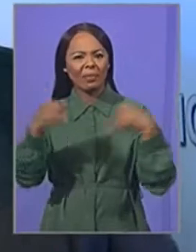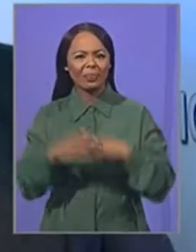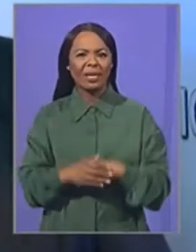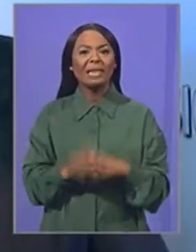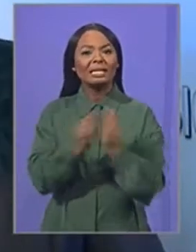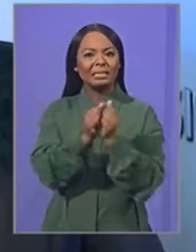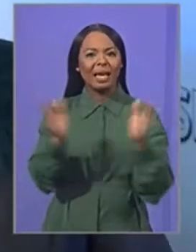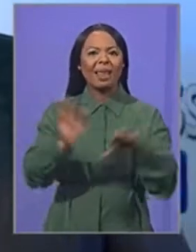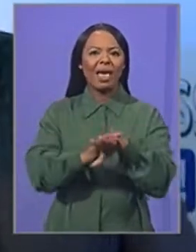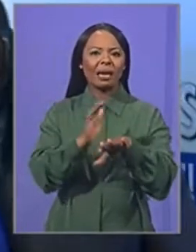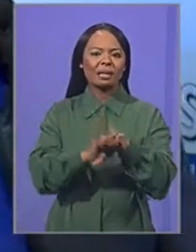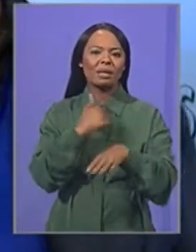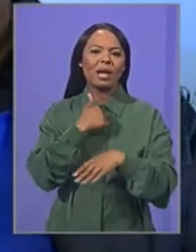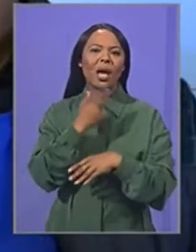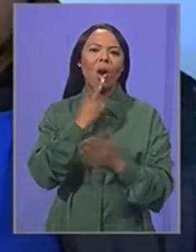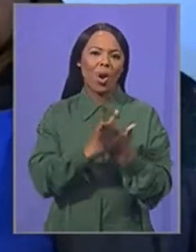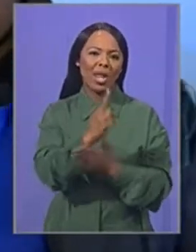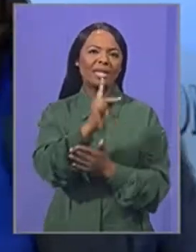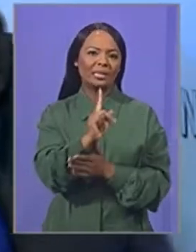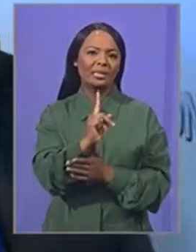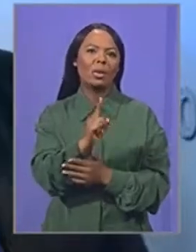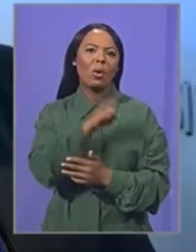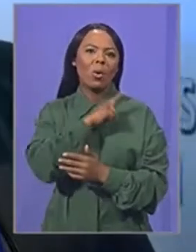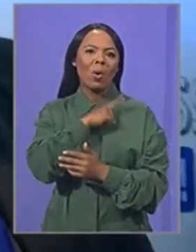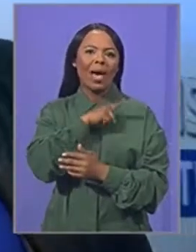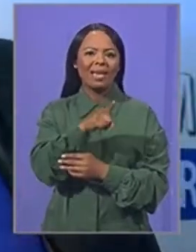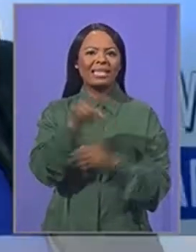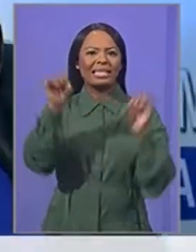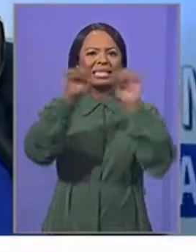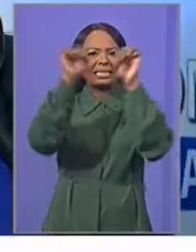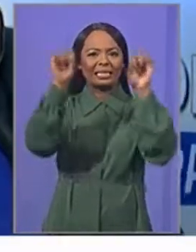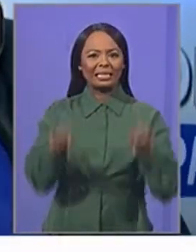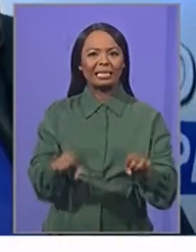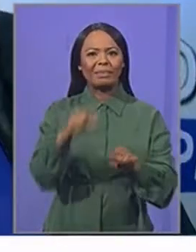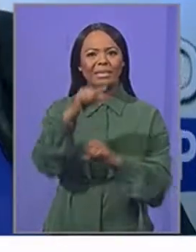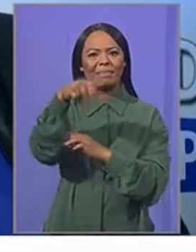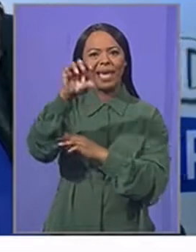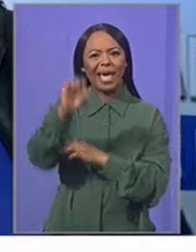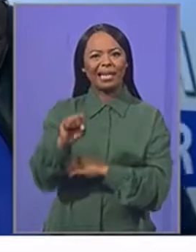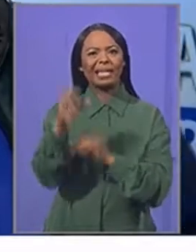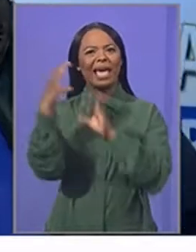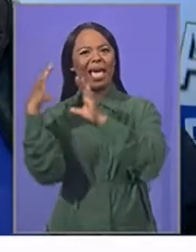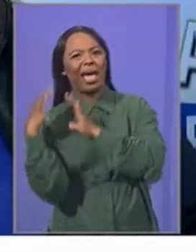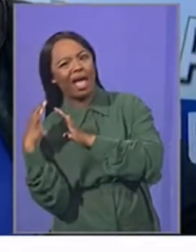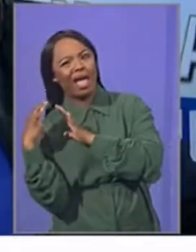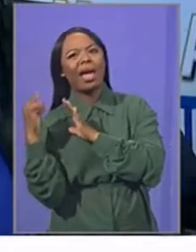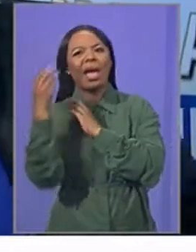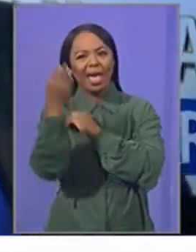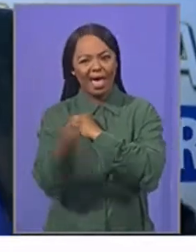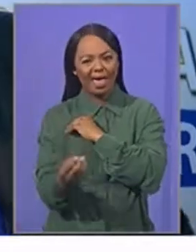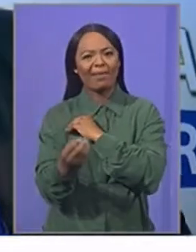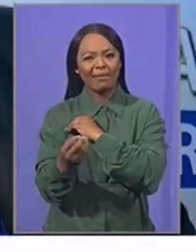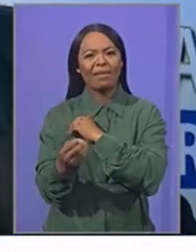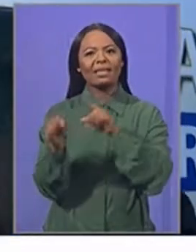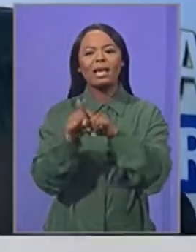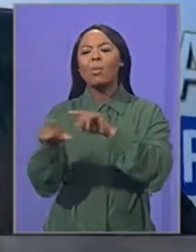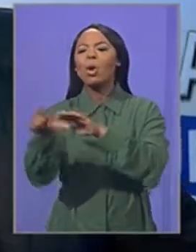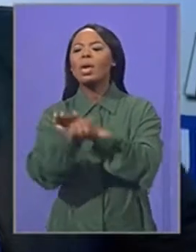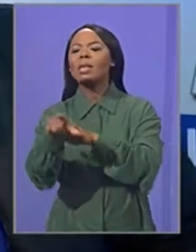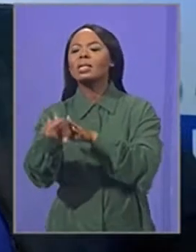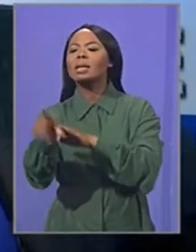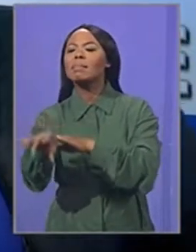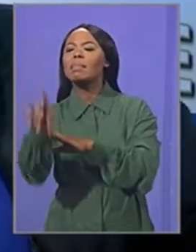must apologize. I'm told we overloaded the GPS system as well as the location system where parents need to pick up